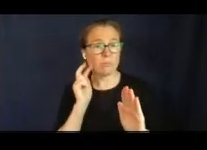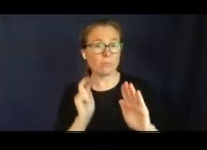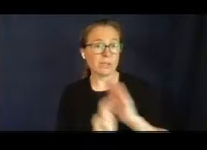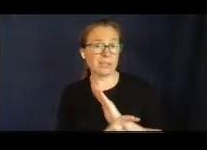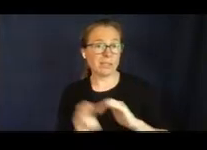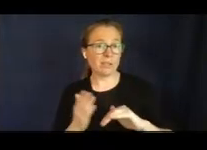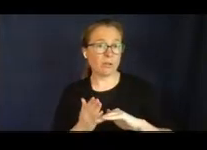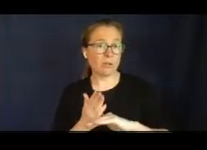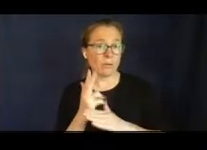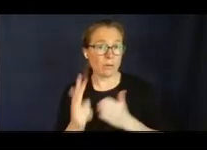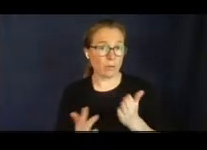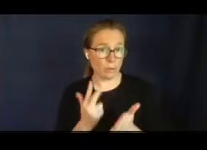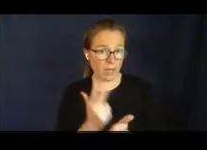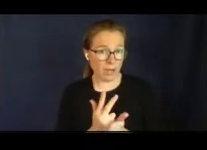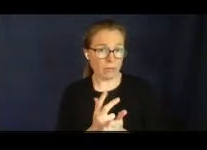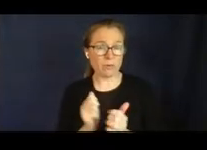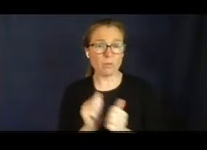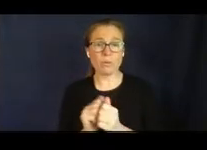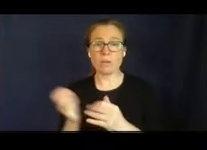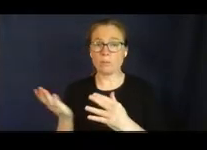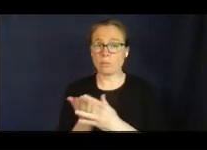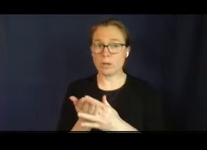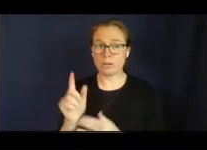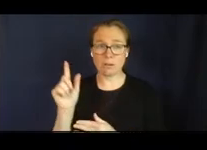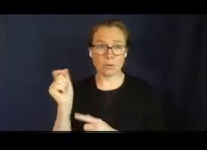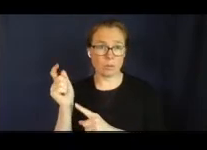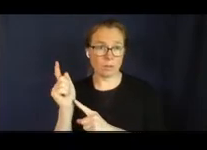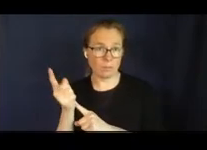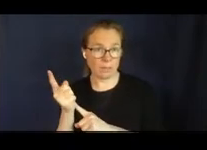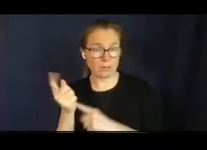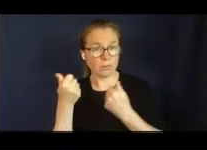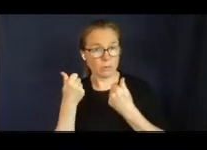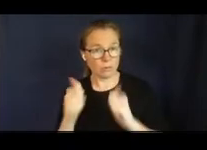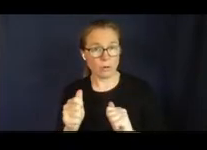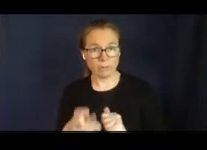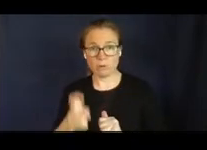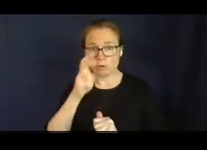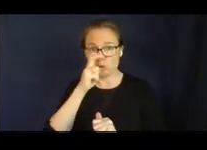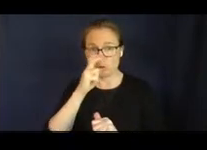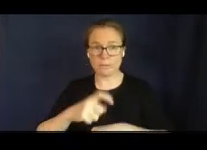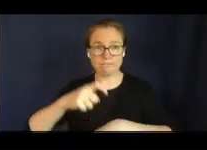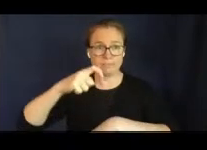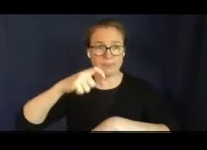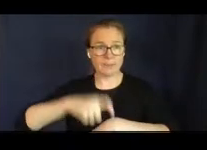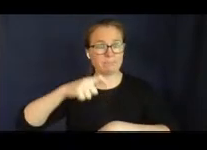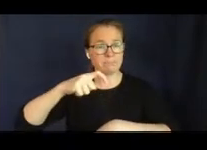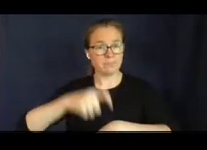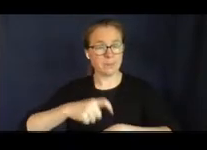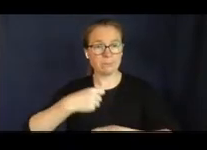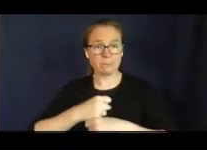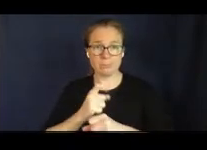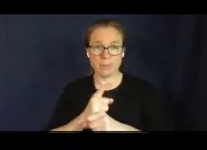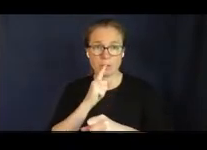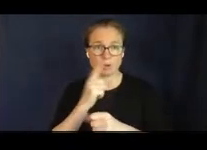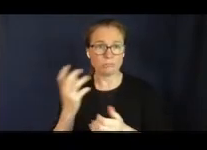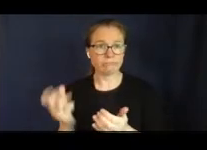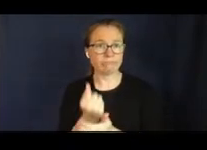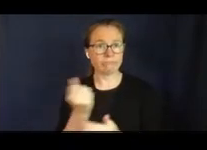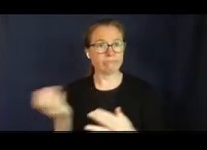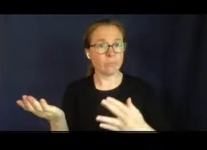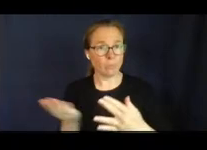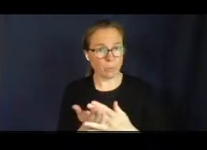have built in a 20-minute break halfway through. So we will try to stay on track so we make sure we use that break and give everybody a